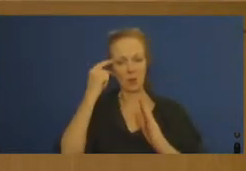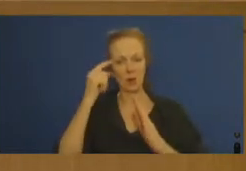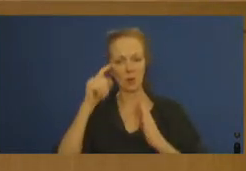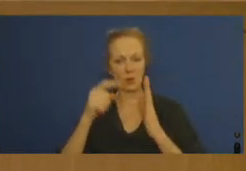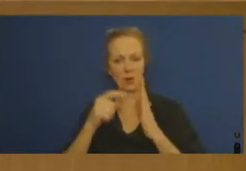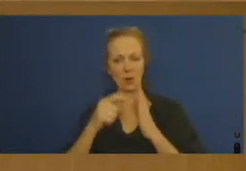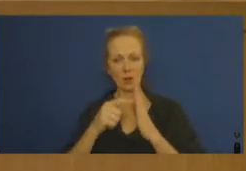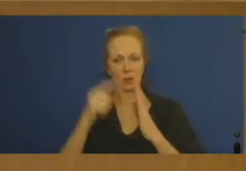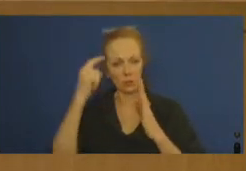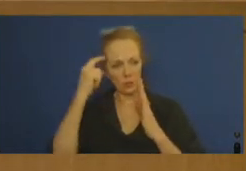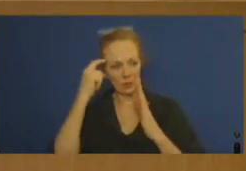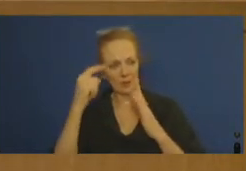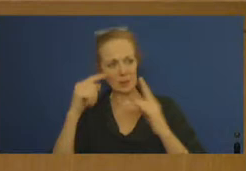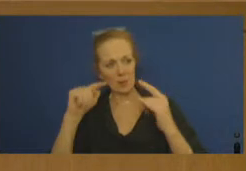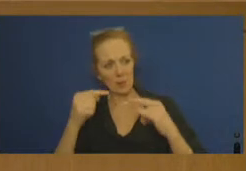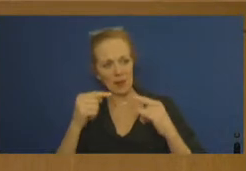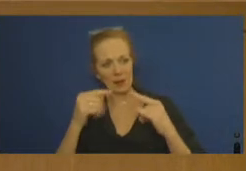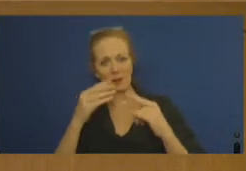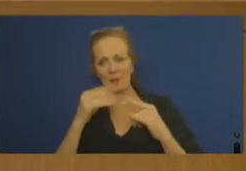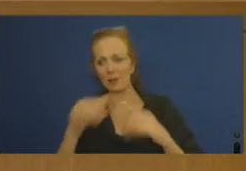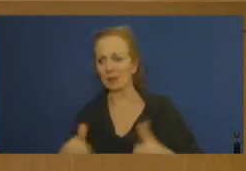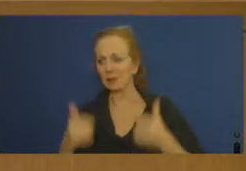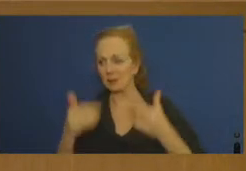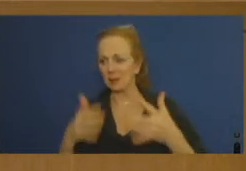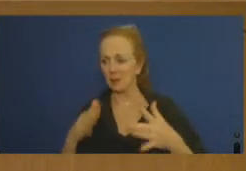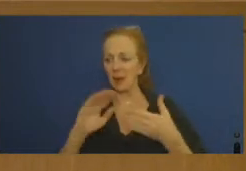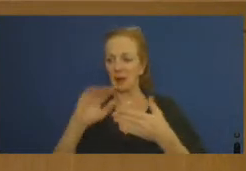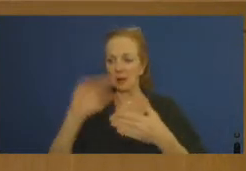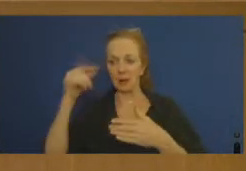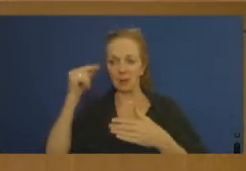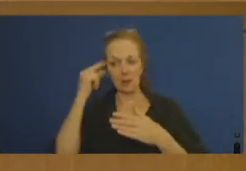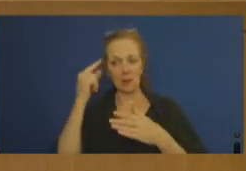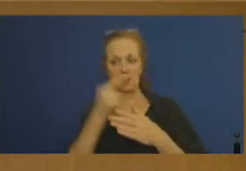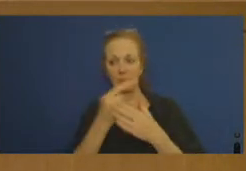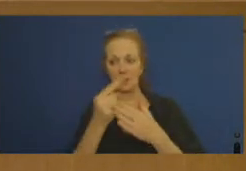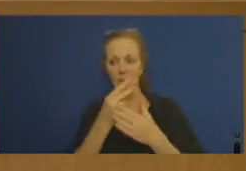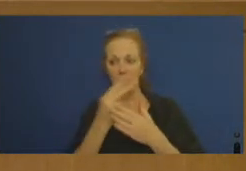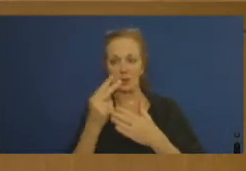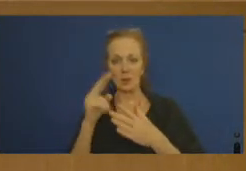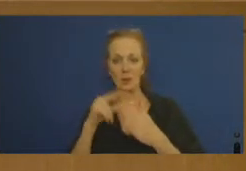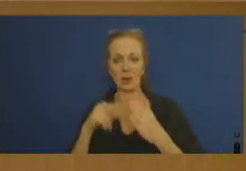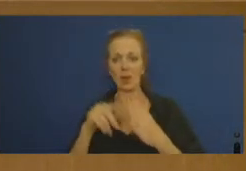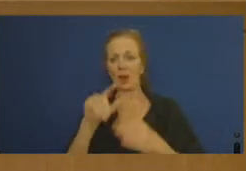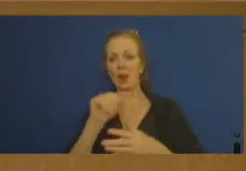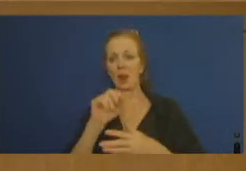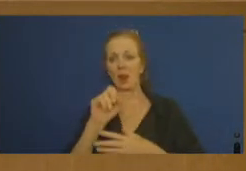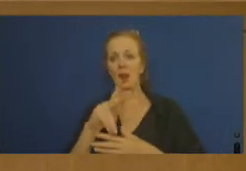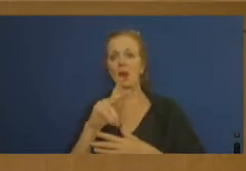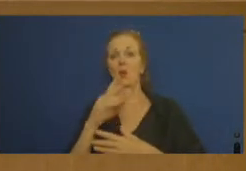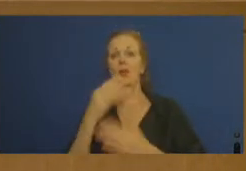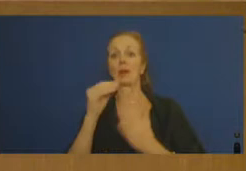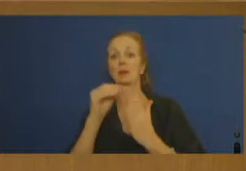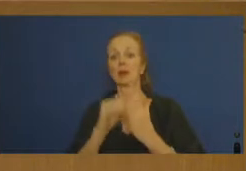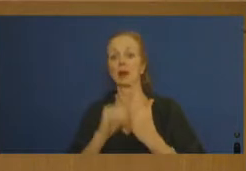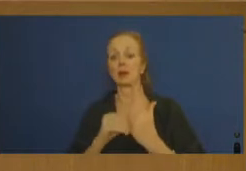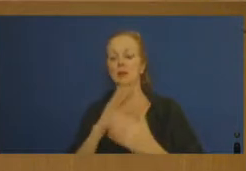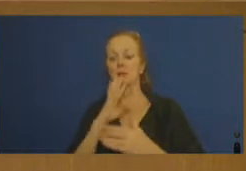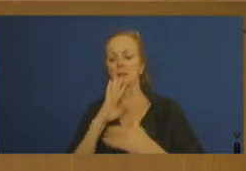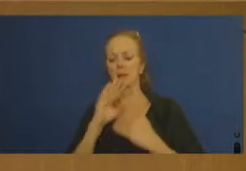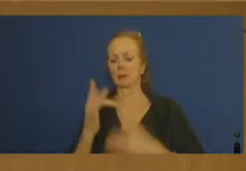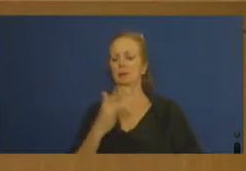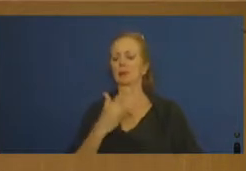civilians. In my government class, in the first week or two, we read Locke. One of the documents that spoke out to me was that he